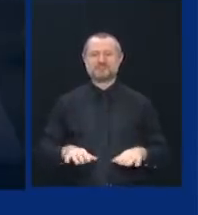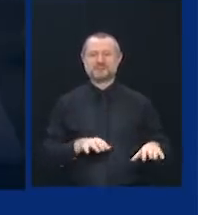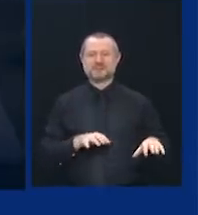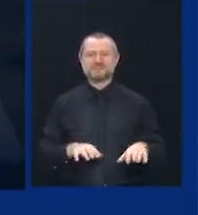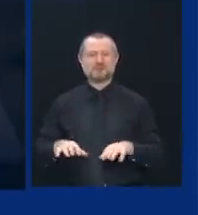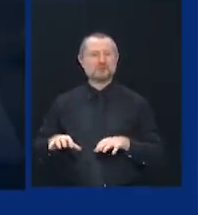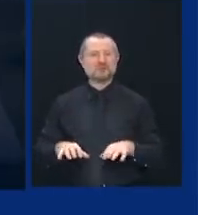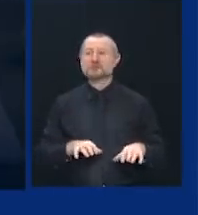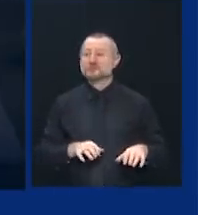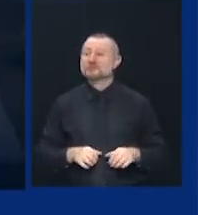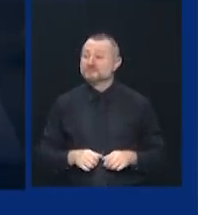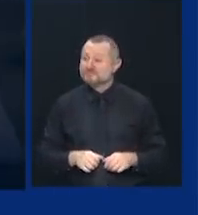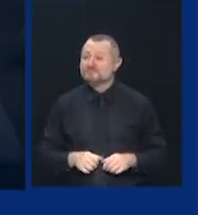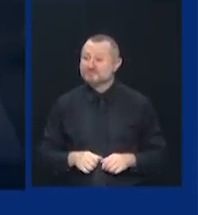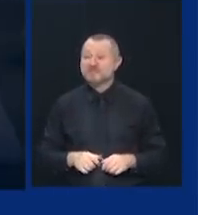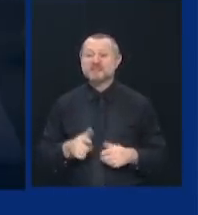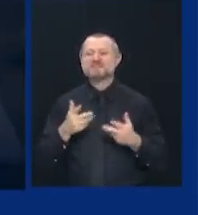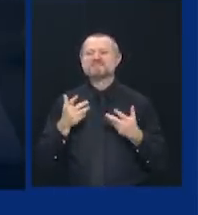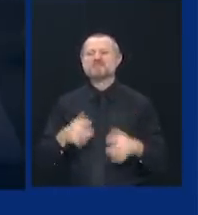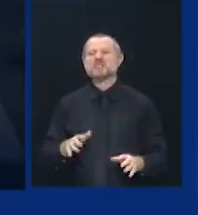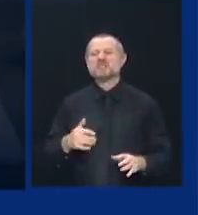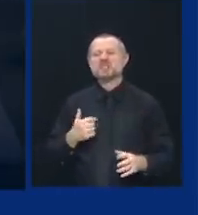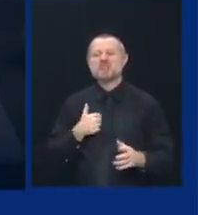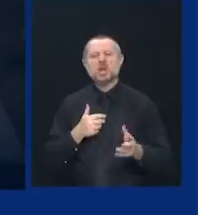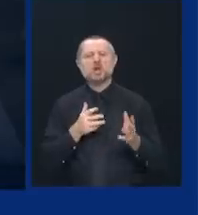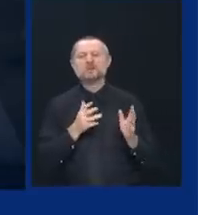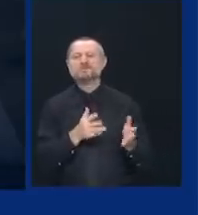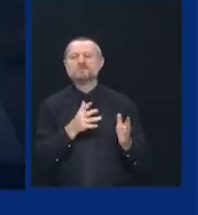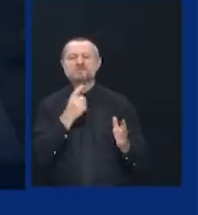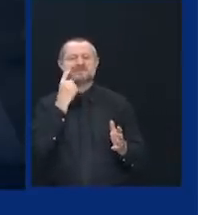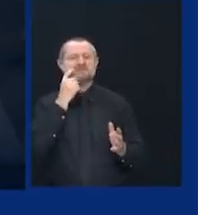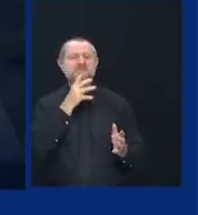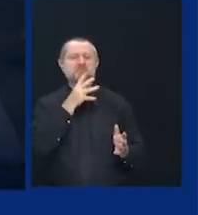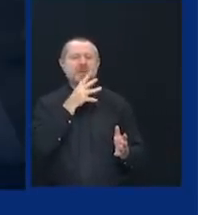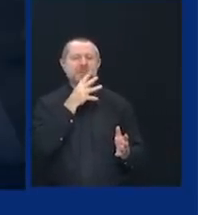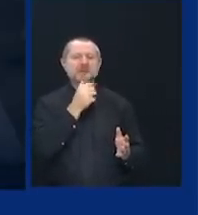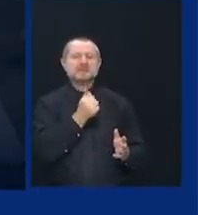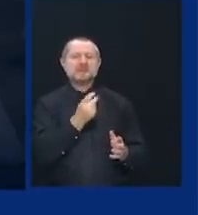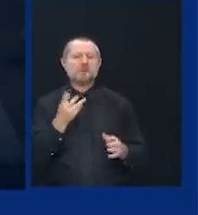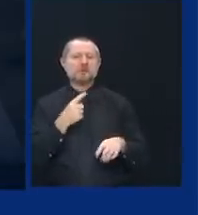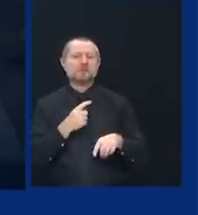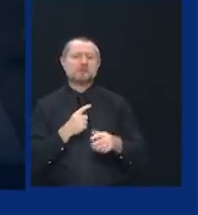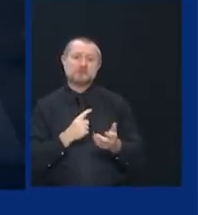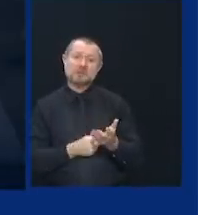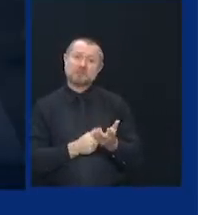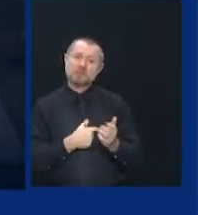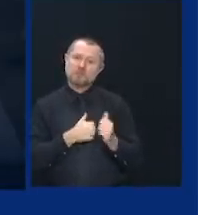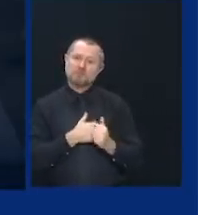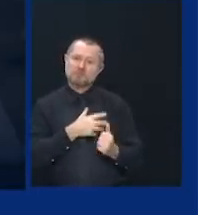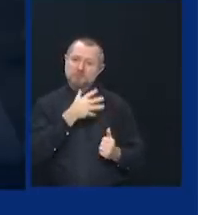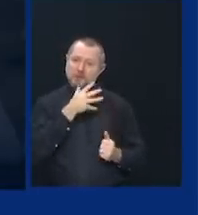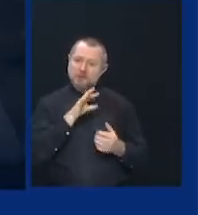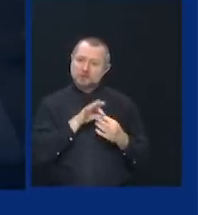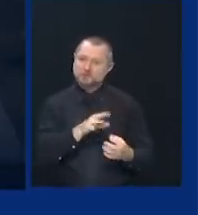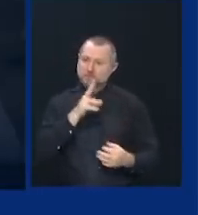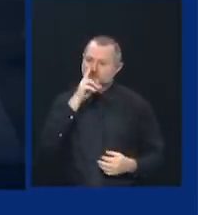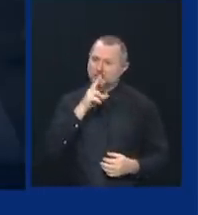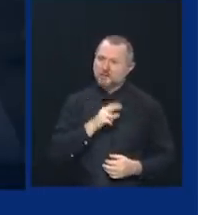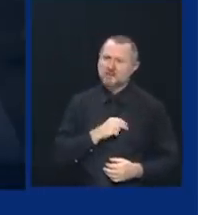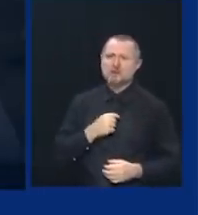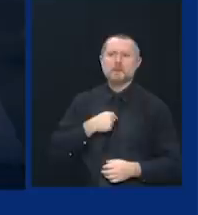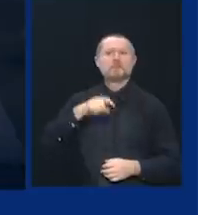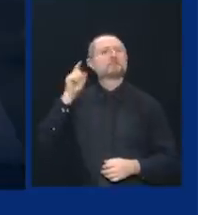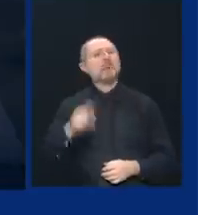I have a conversation with my mother. Several conversations about Thanksgiving. We have to get together for Thanksgiving.